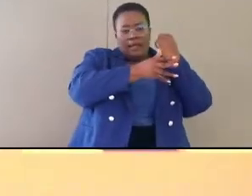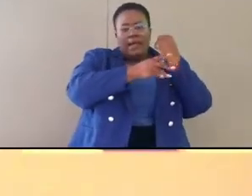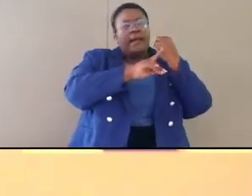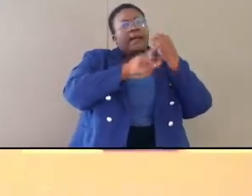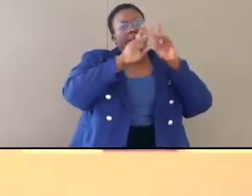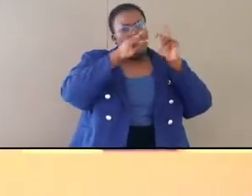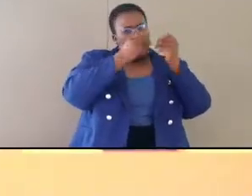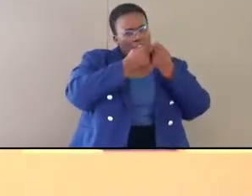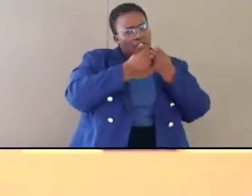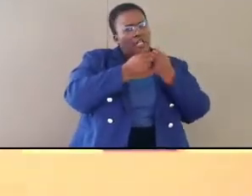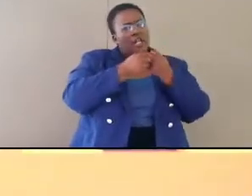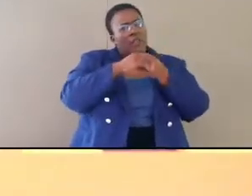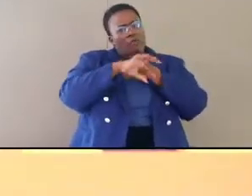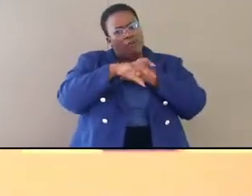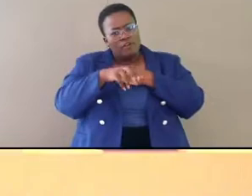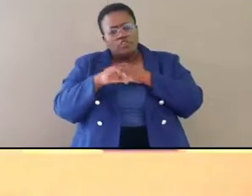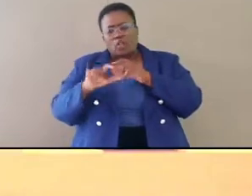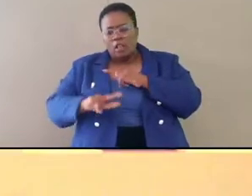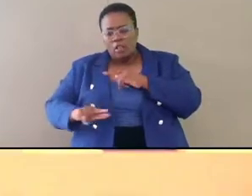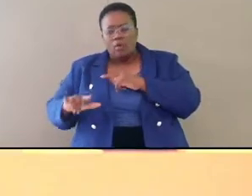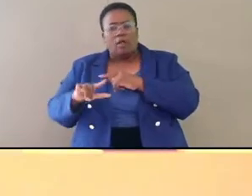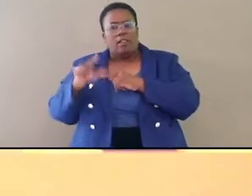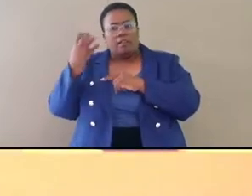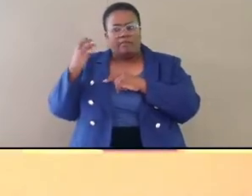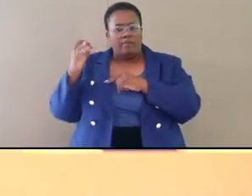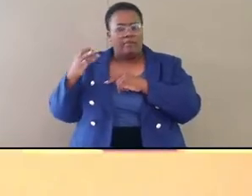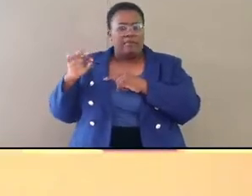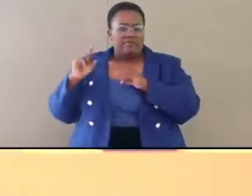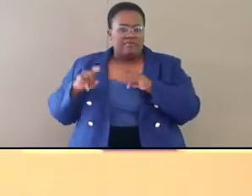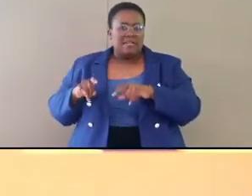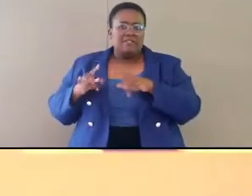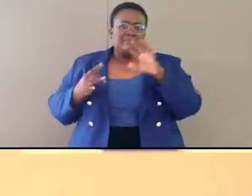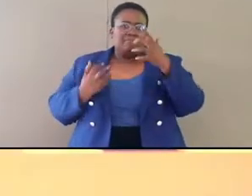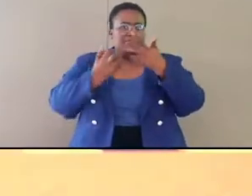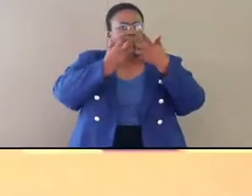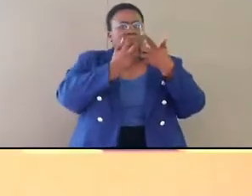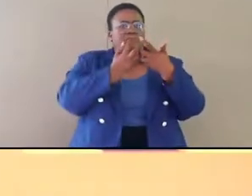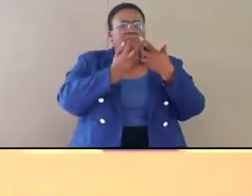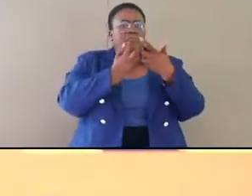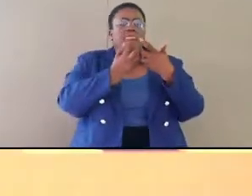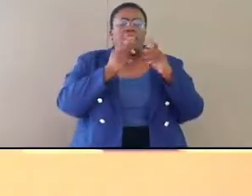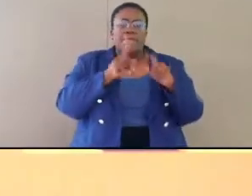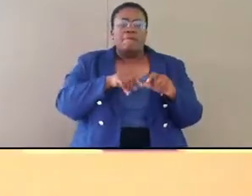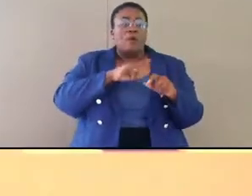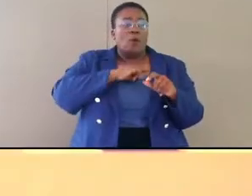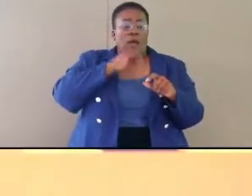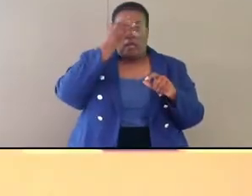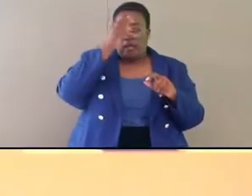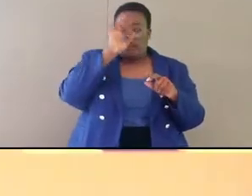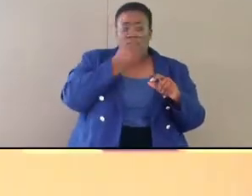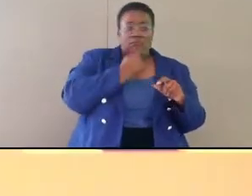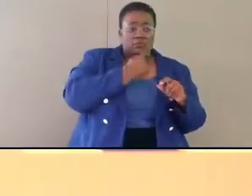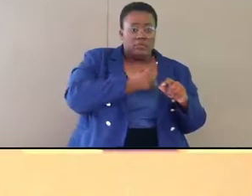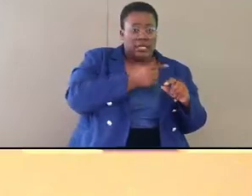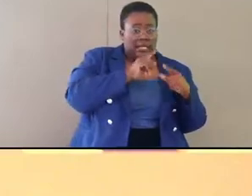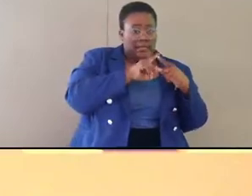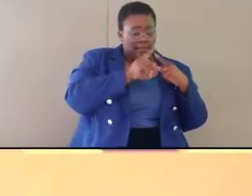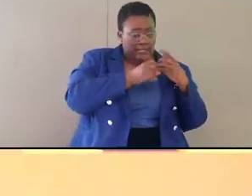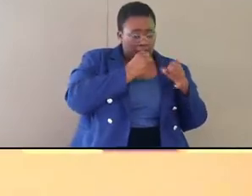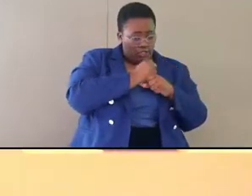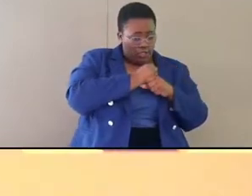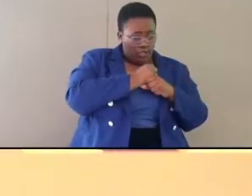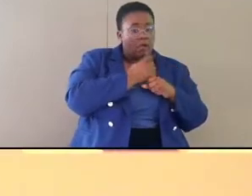provincial right down to local and they must coordinate because once government says this year this is the plan